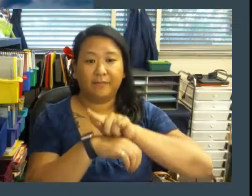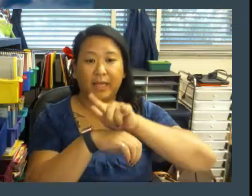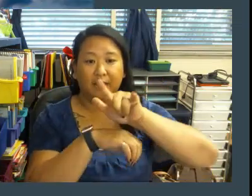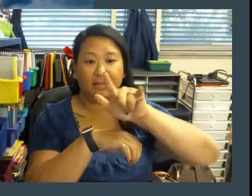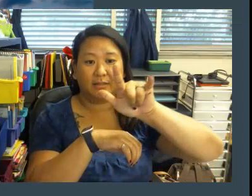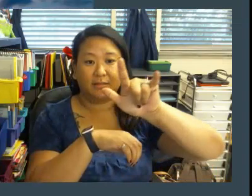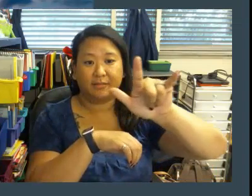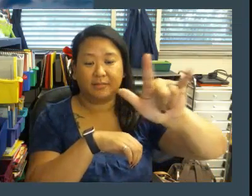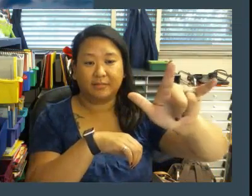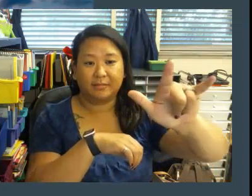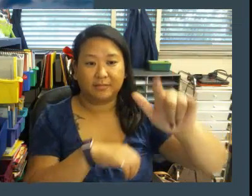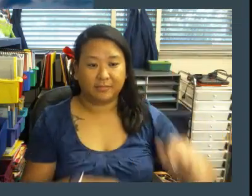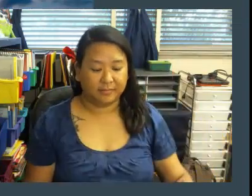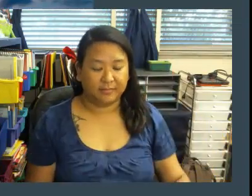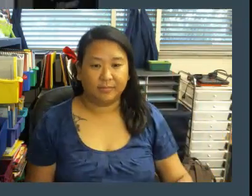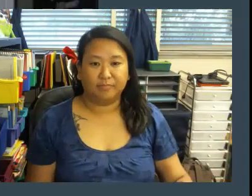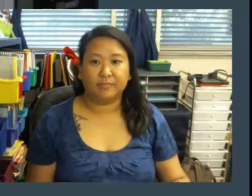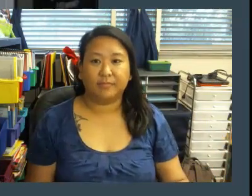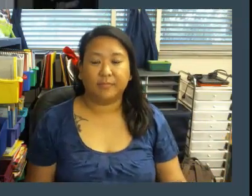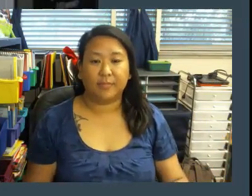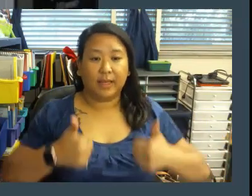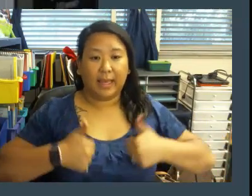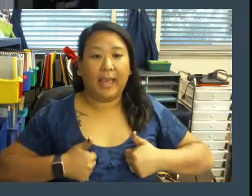a flight,